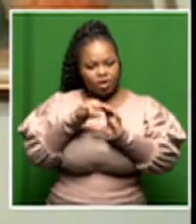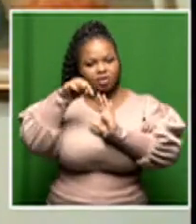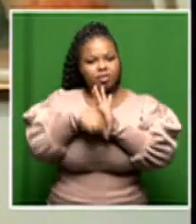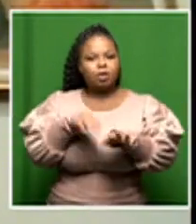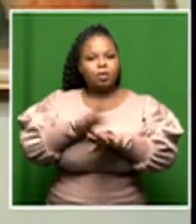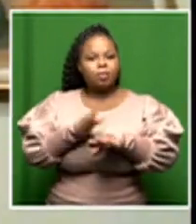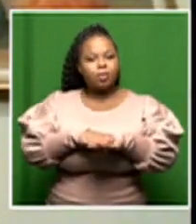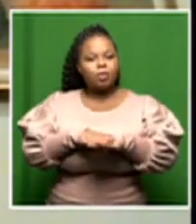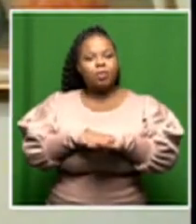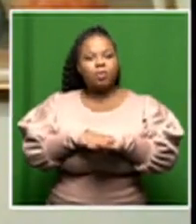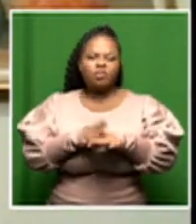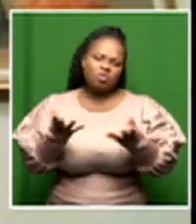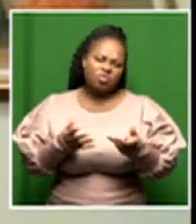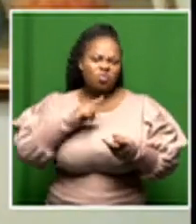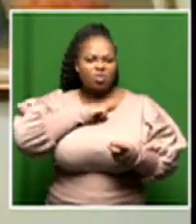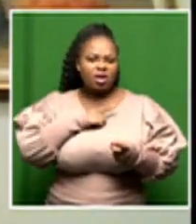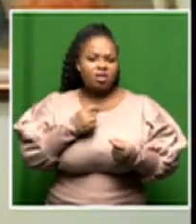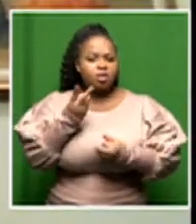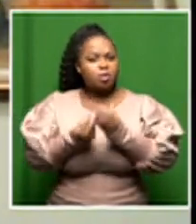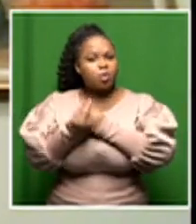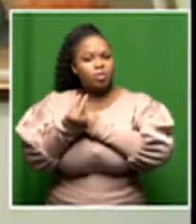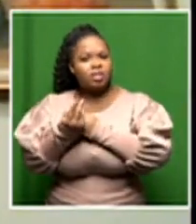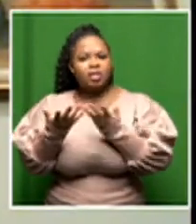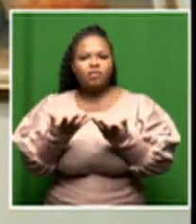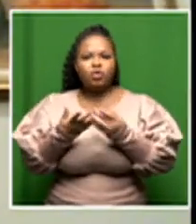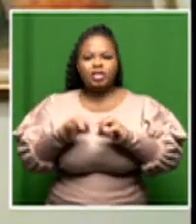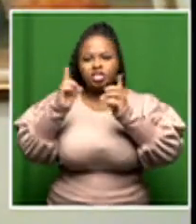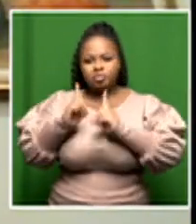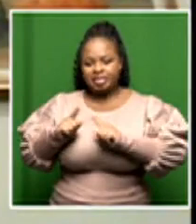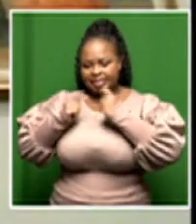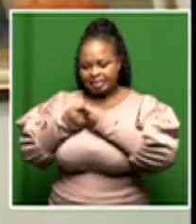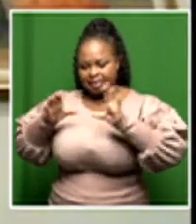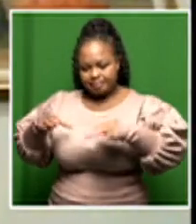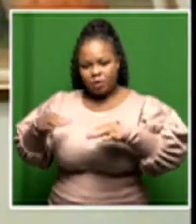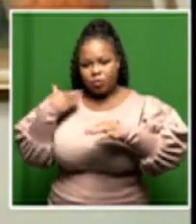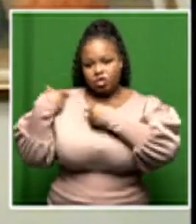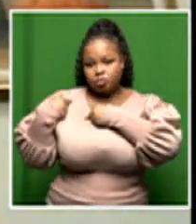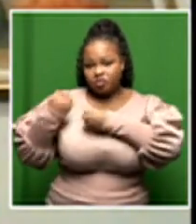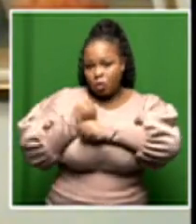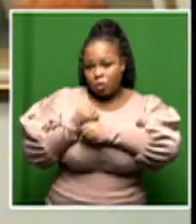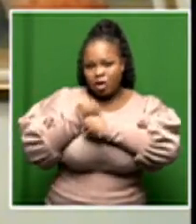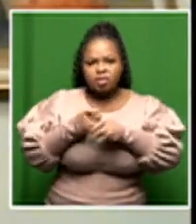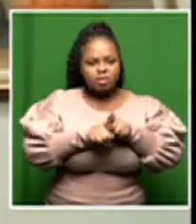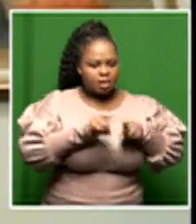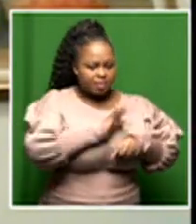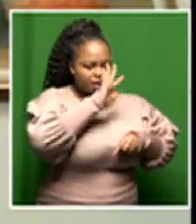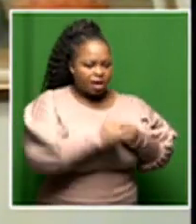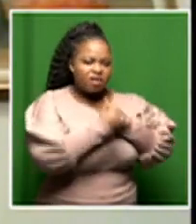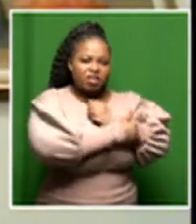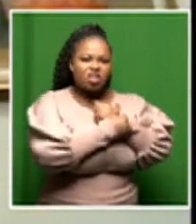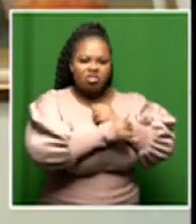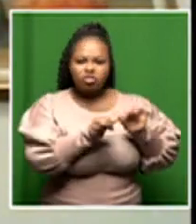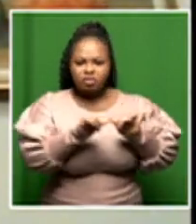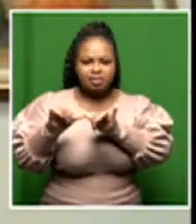on the special drawing rights, which both the special envoys as well as African countries have been calling for,